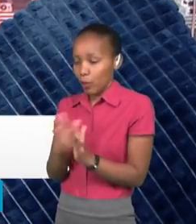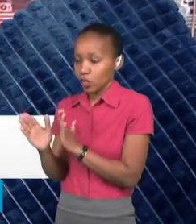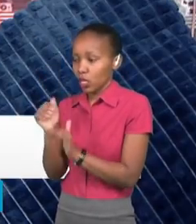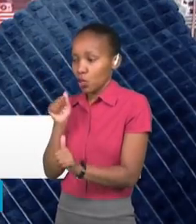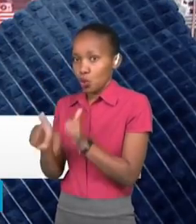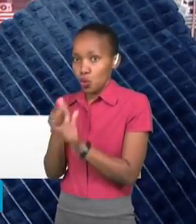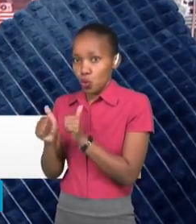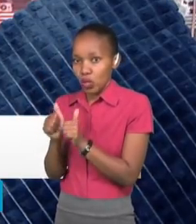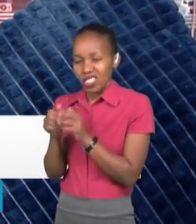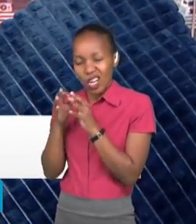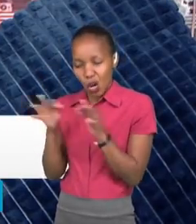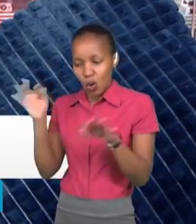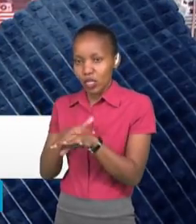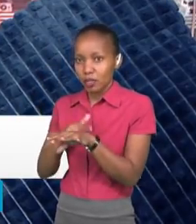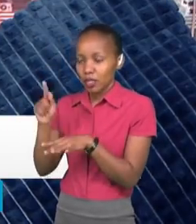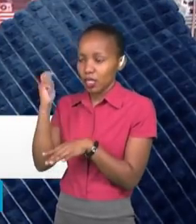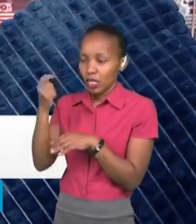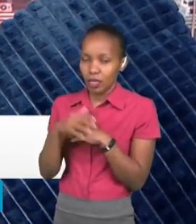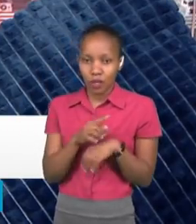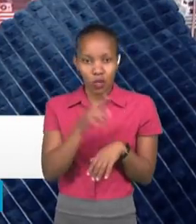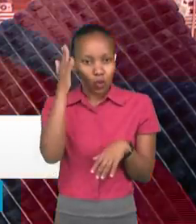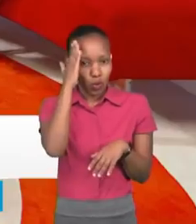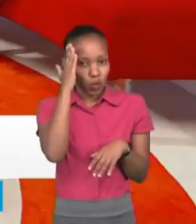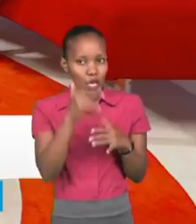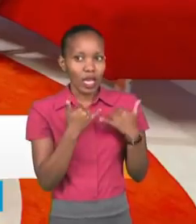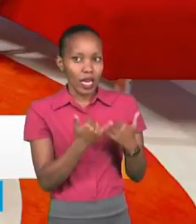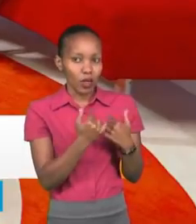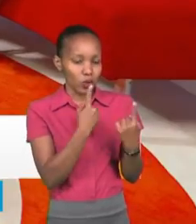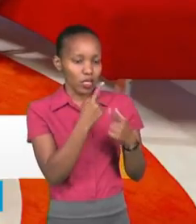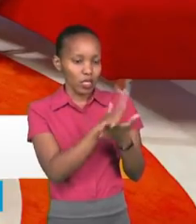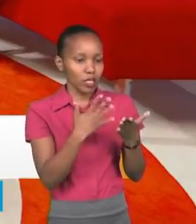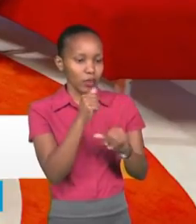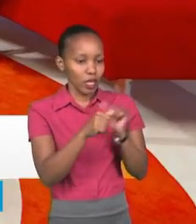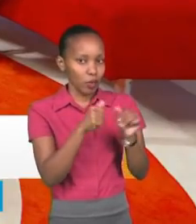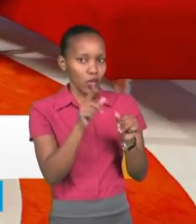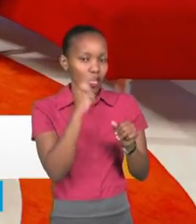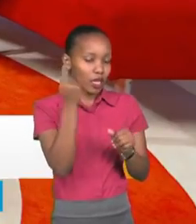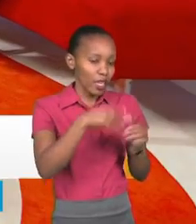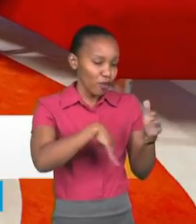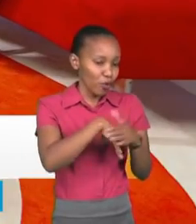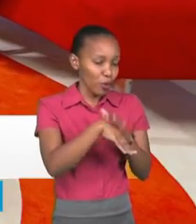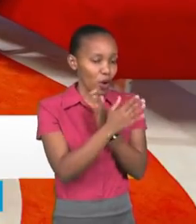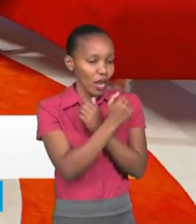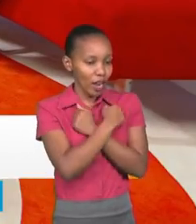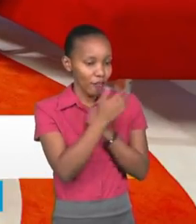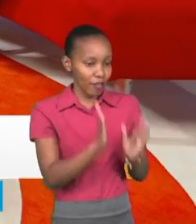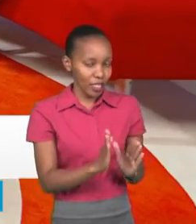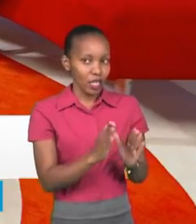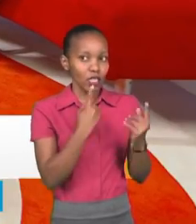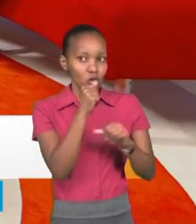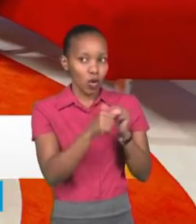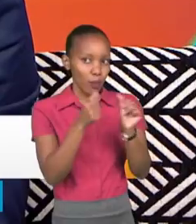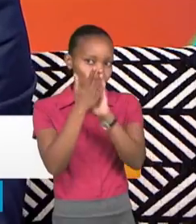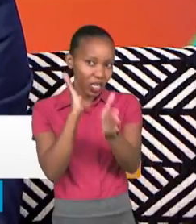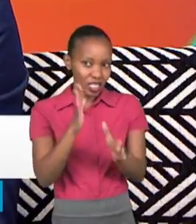time, uh-huh, in Kenya. Yeah. You know, let me tell you something about Kenyan football enthusiasts. You mentioned a bus.